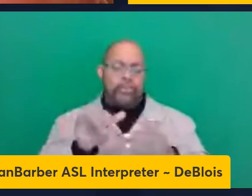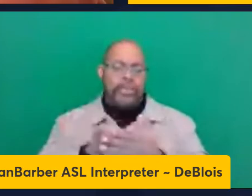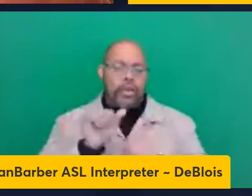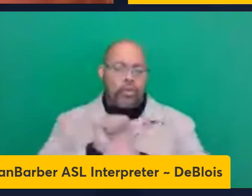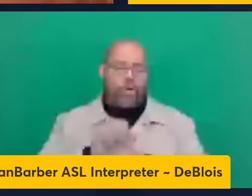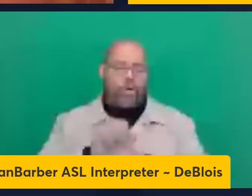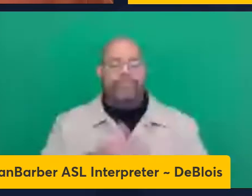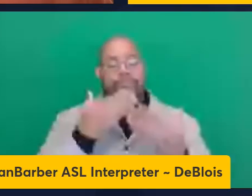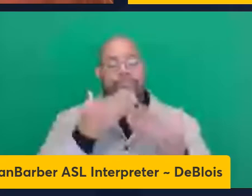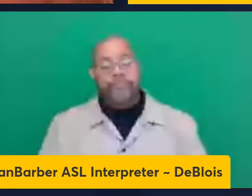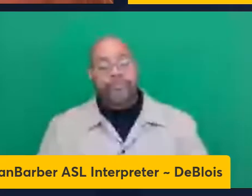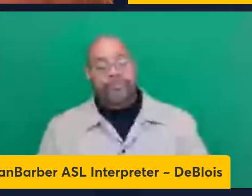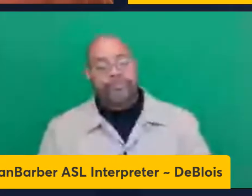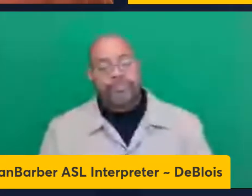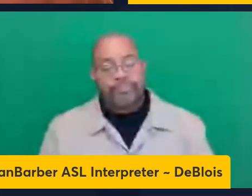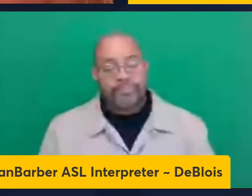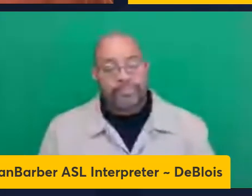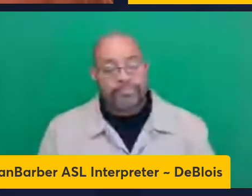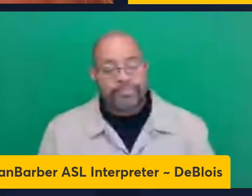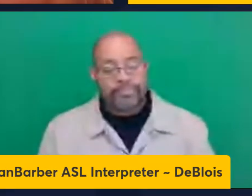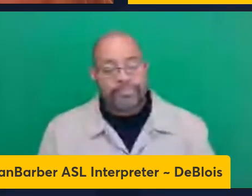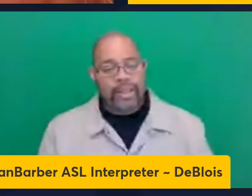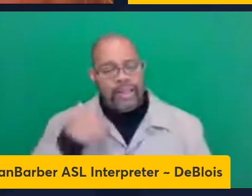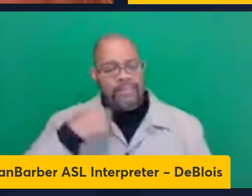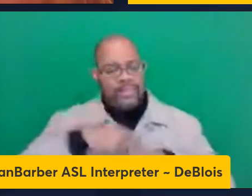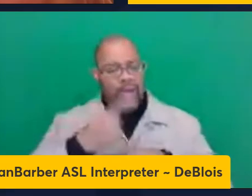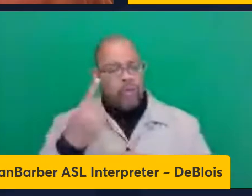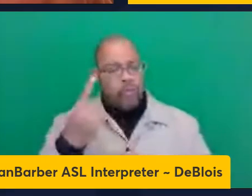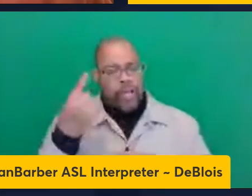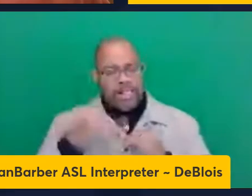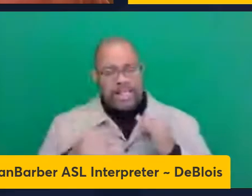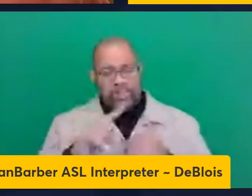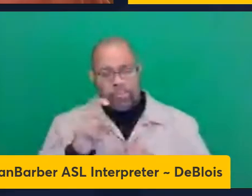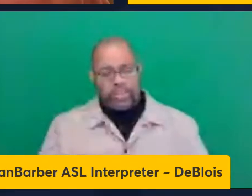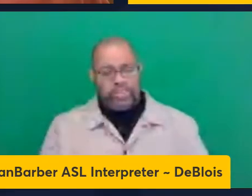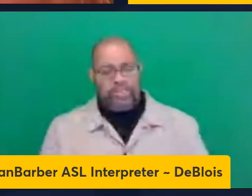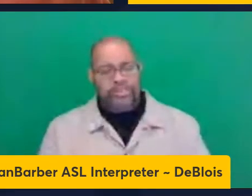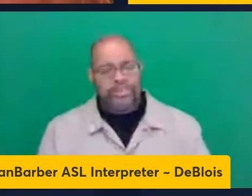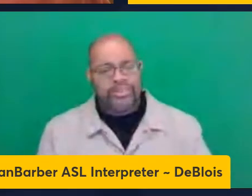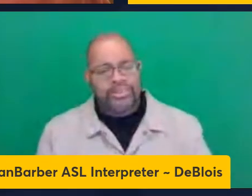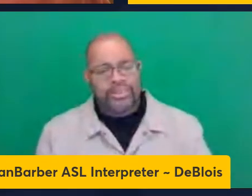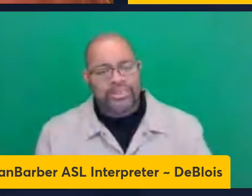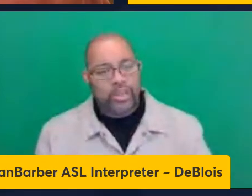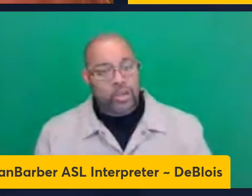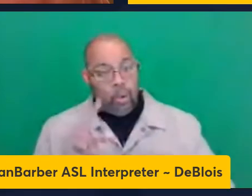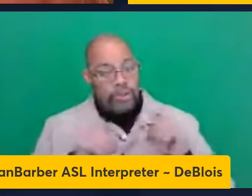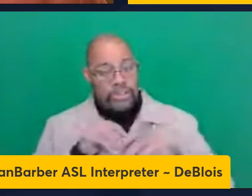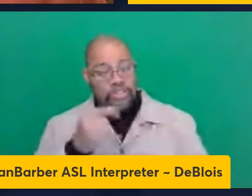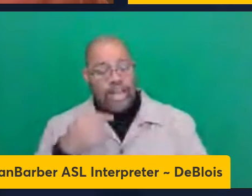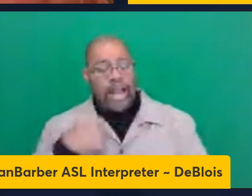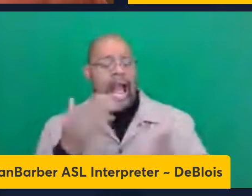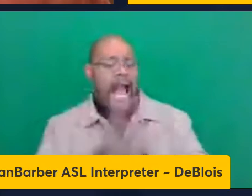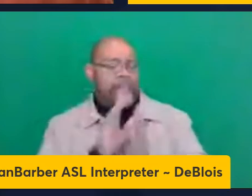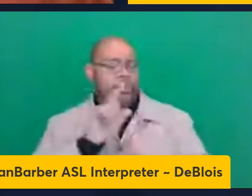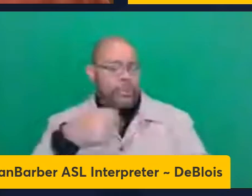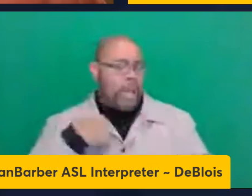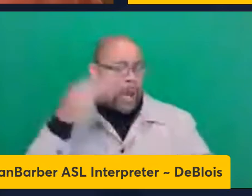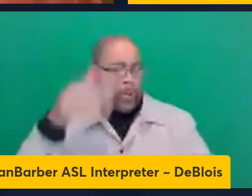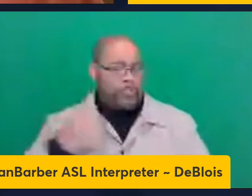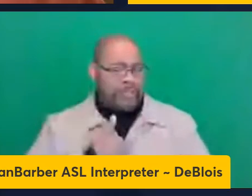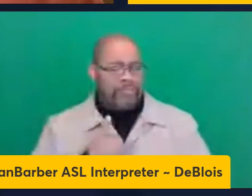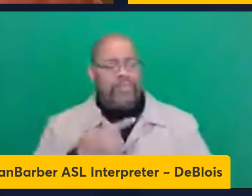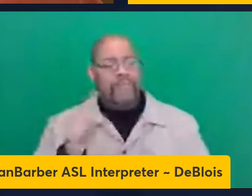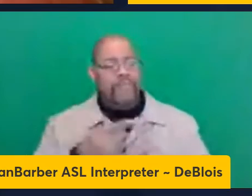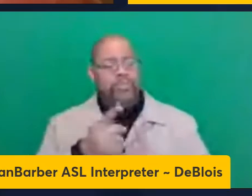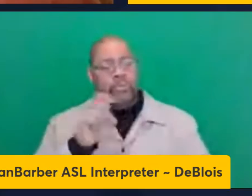Thank you. I think we have time for one last question. There's no question in the chat, so I'll ask a question. I have a personal